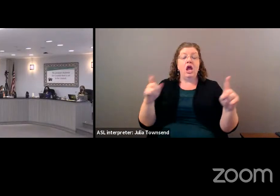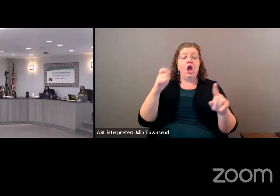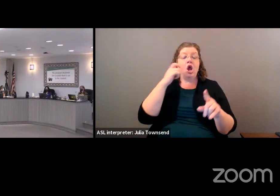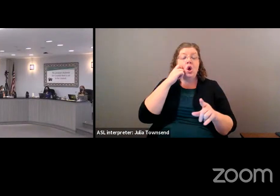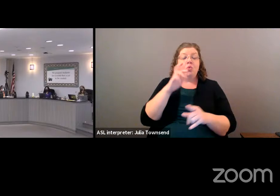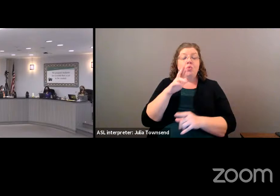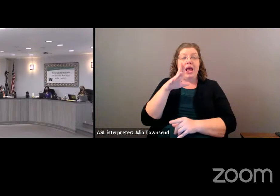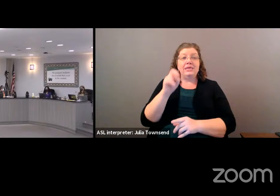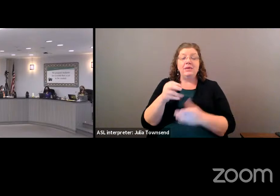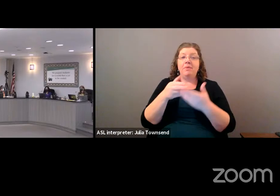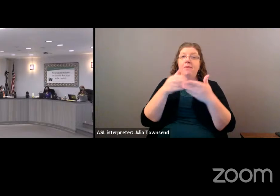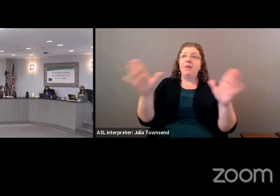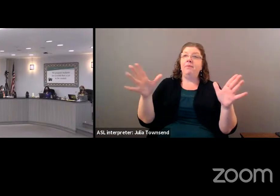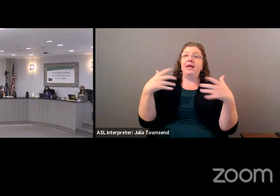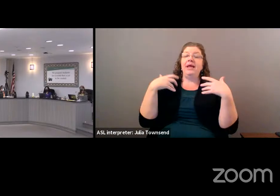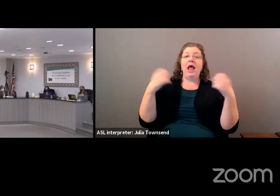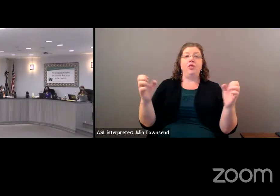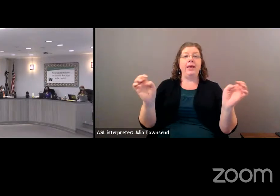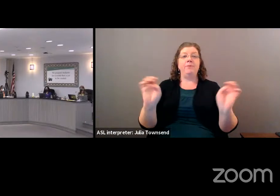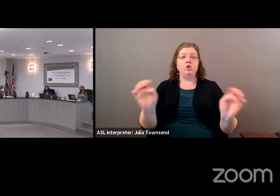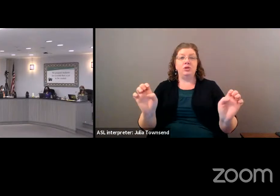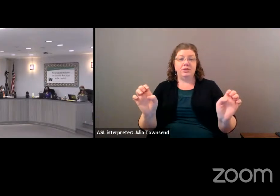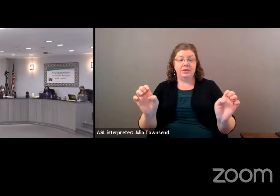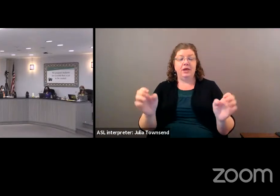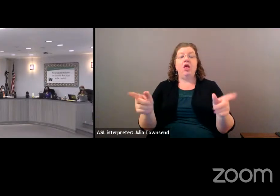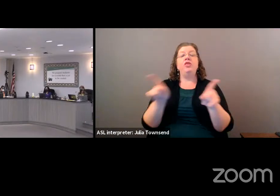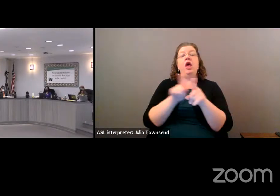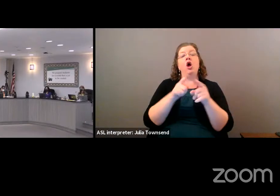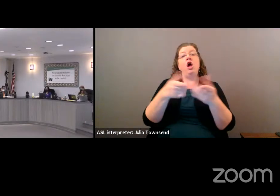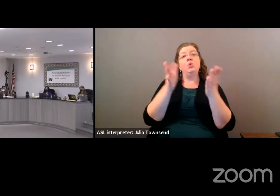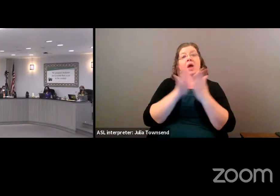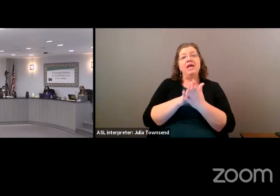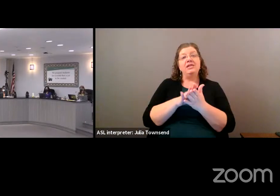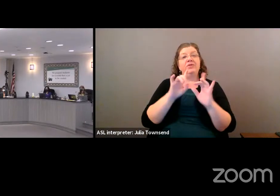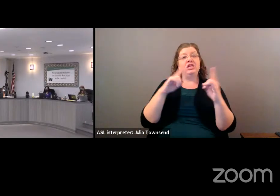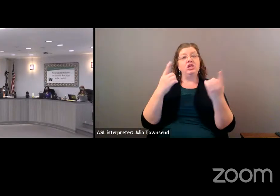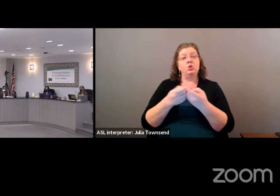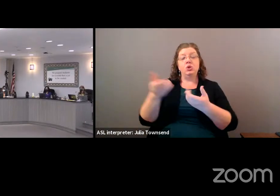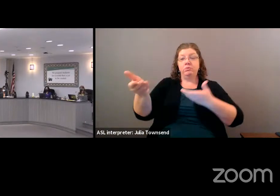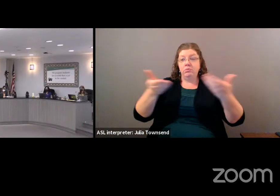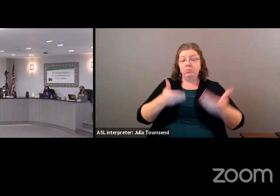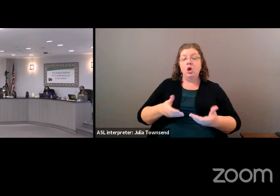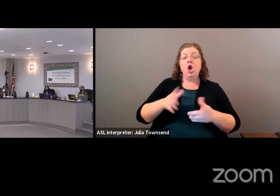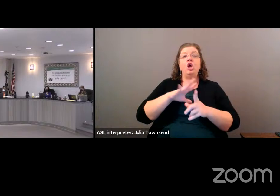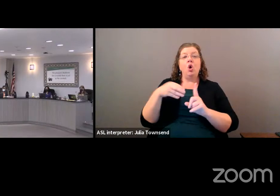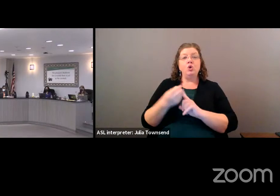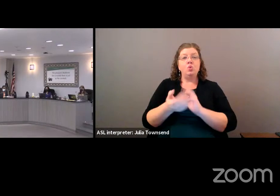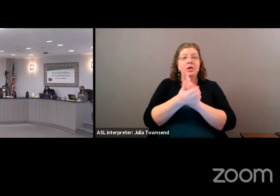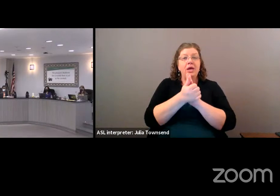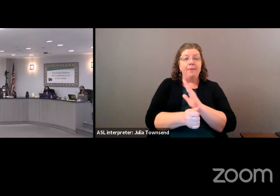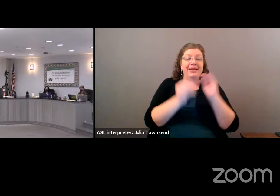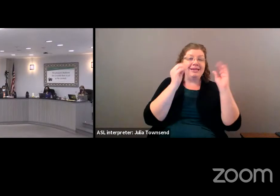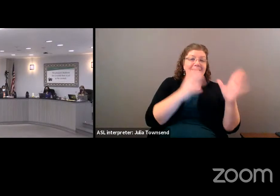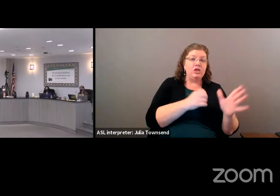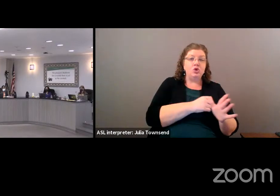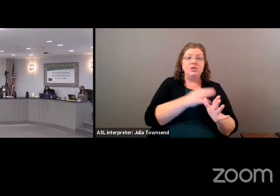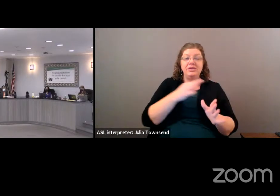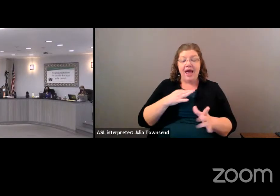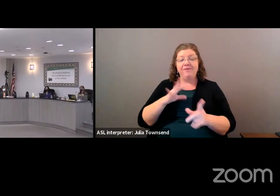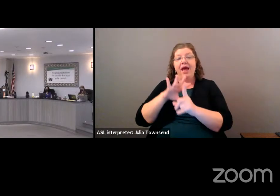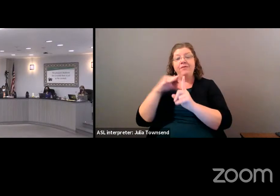a public health emergency. They also asked for the district to hire culturally competent teachers and staff and have culturally